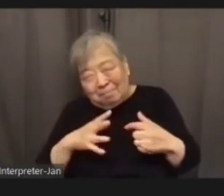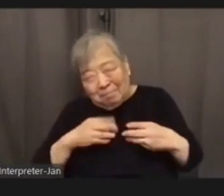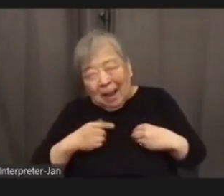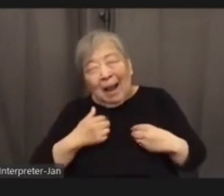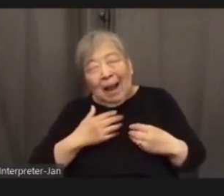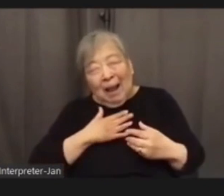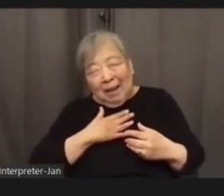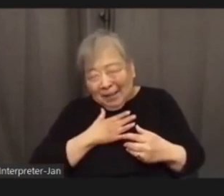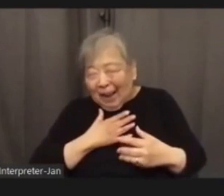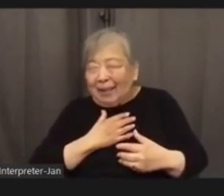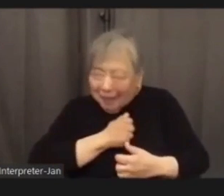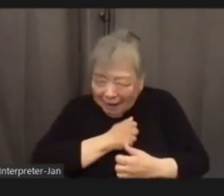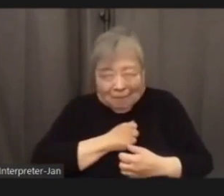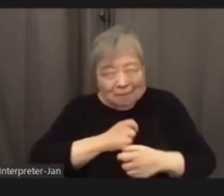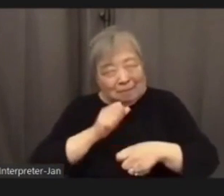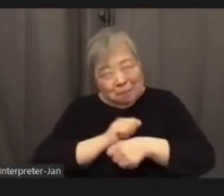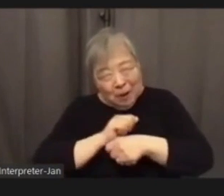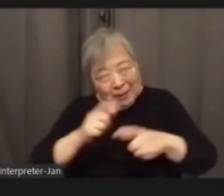being in the kitchen.